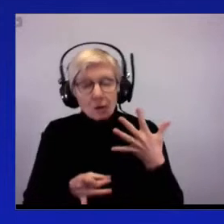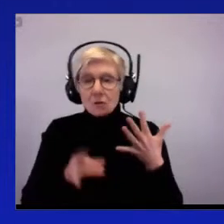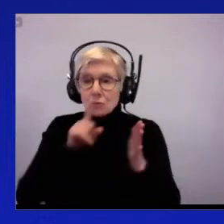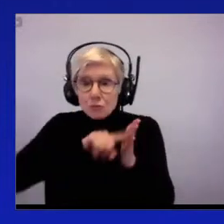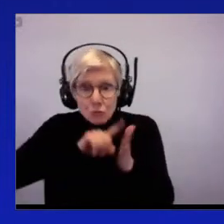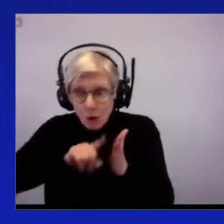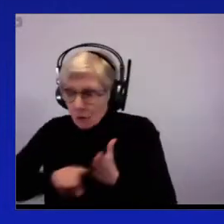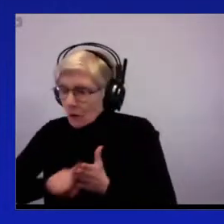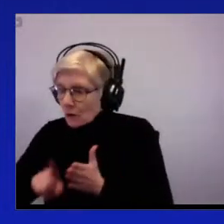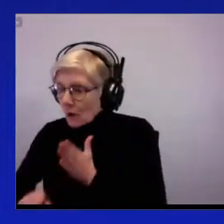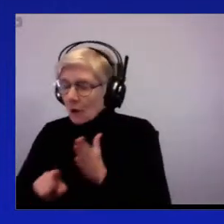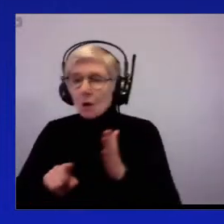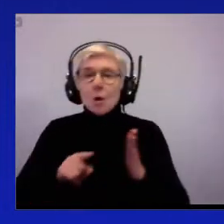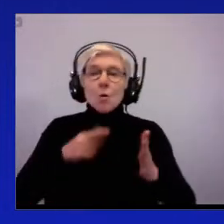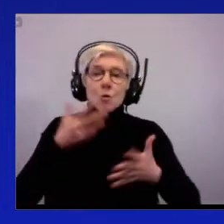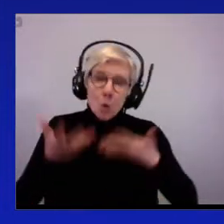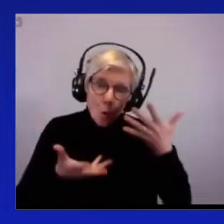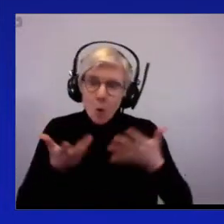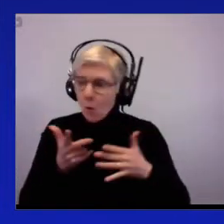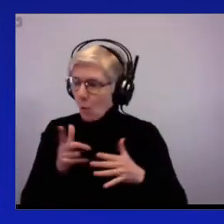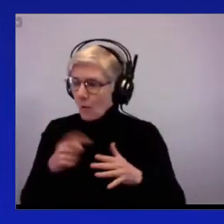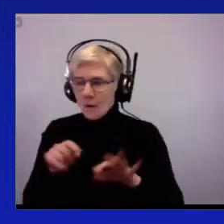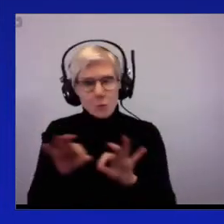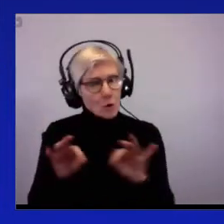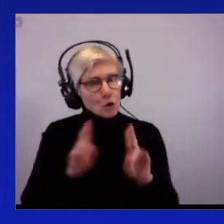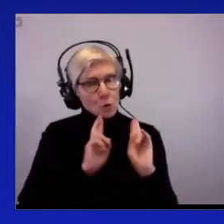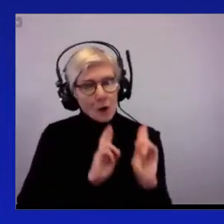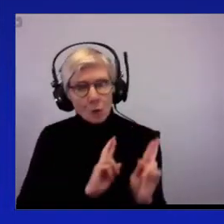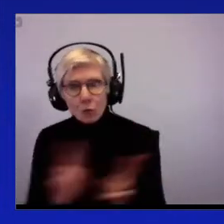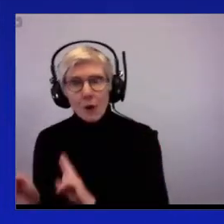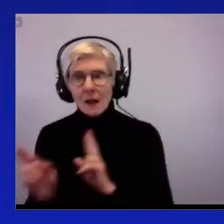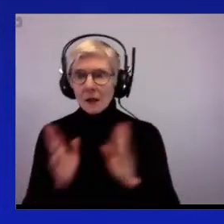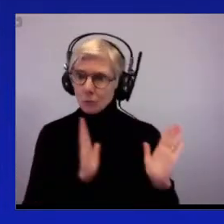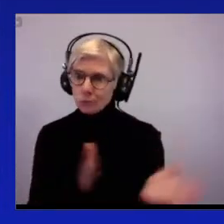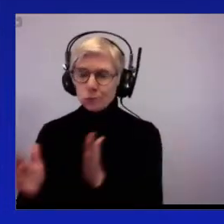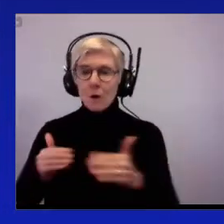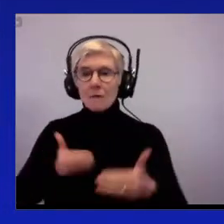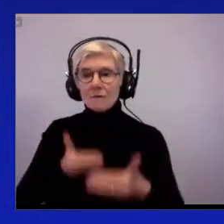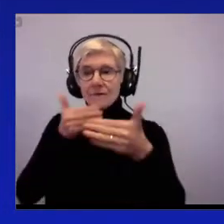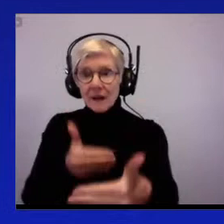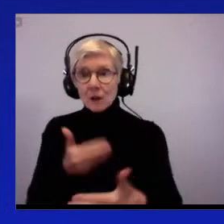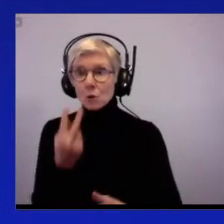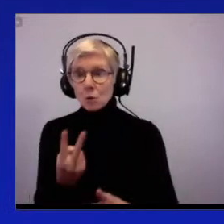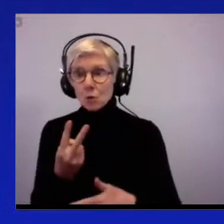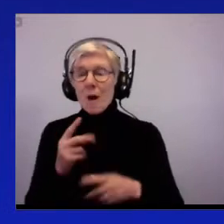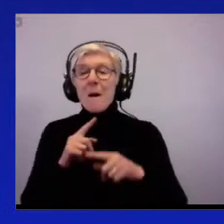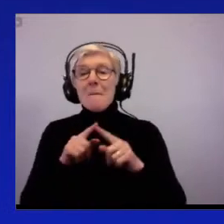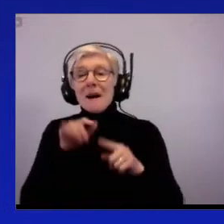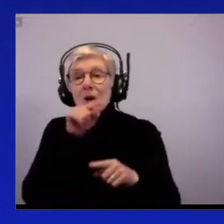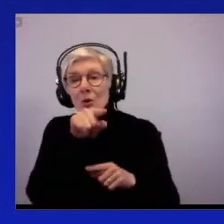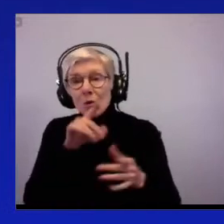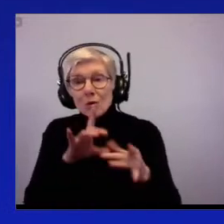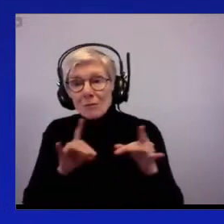we have to get ready for phase 2. But right now we're talking about phase 3. That's where we look at the